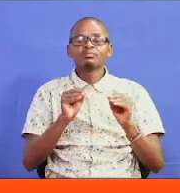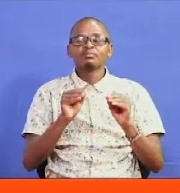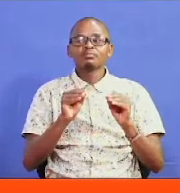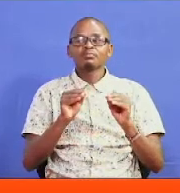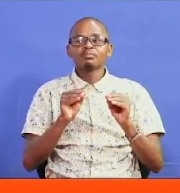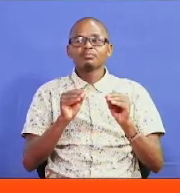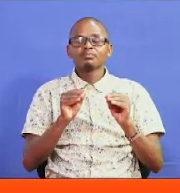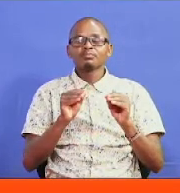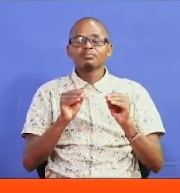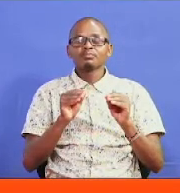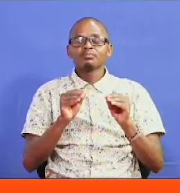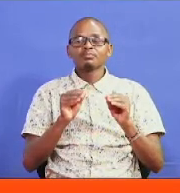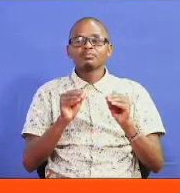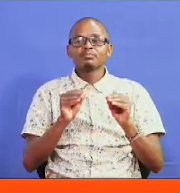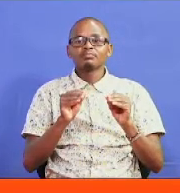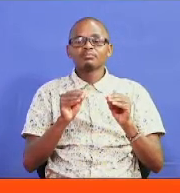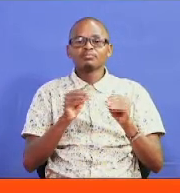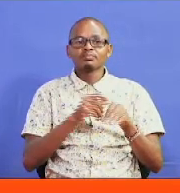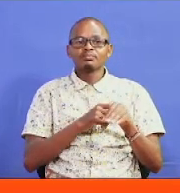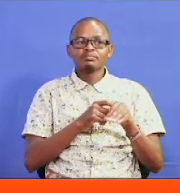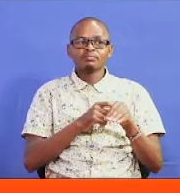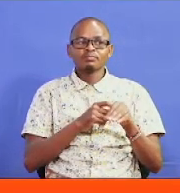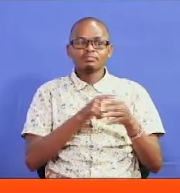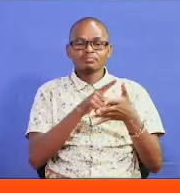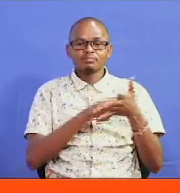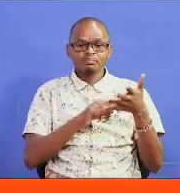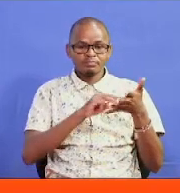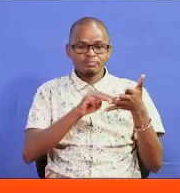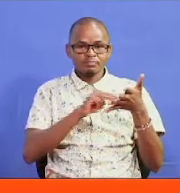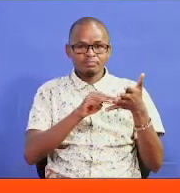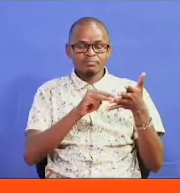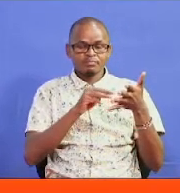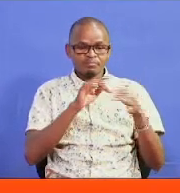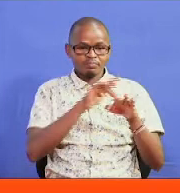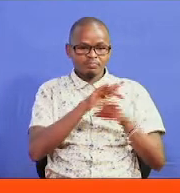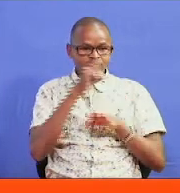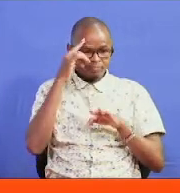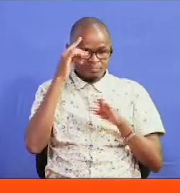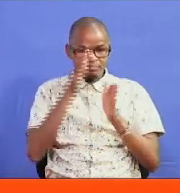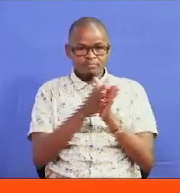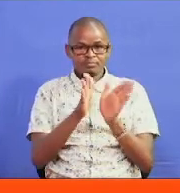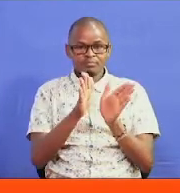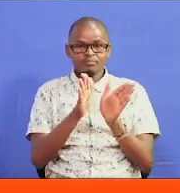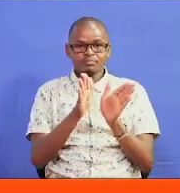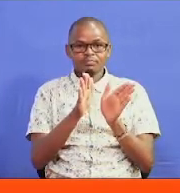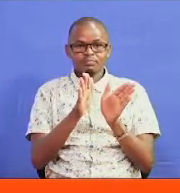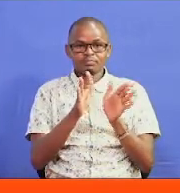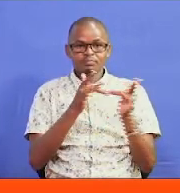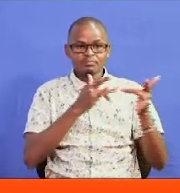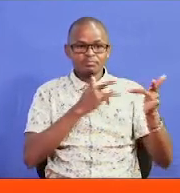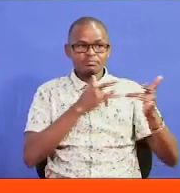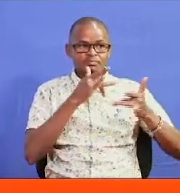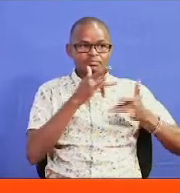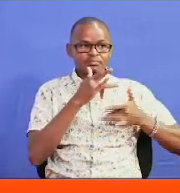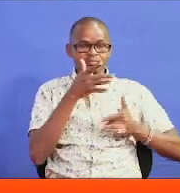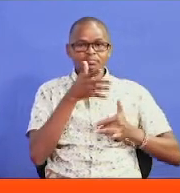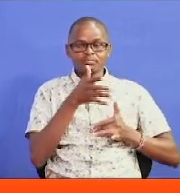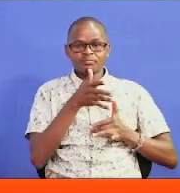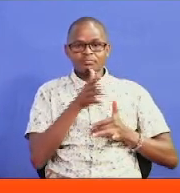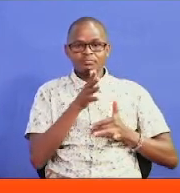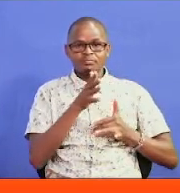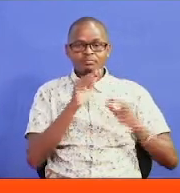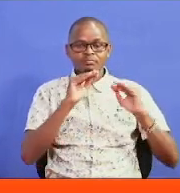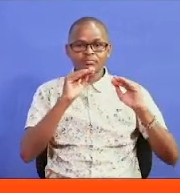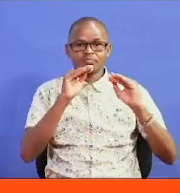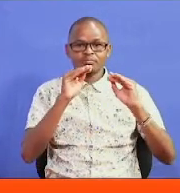World Zoonoses Day. Yeah. What message would you be having for the general public concerning this